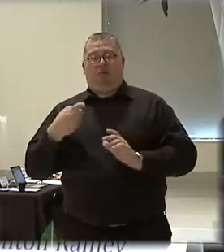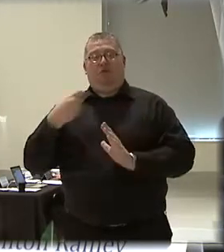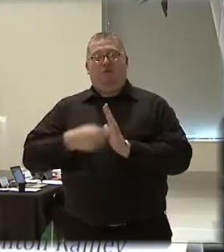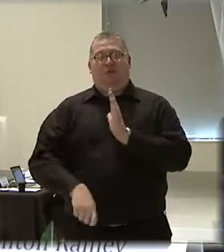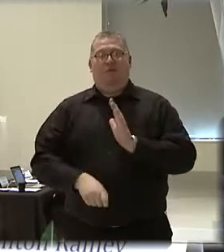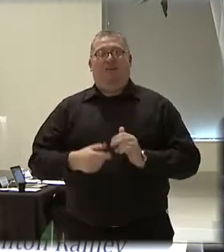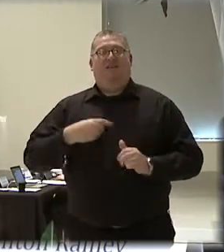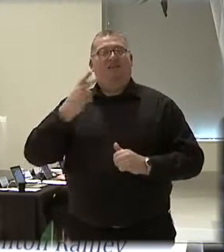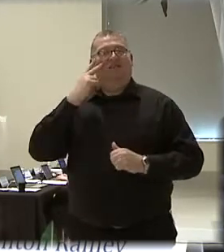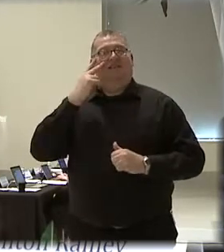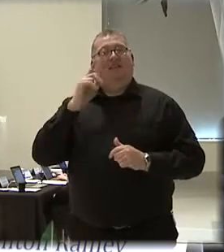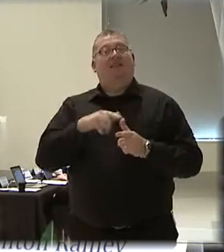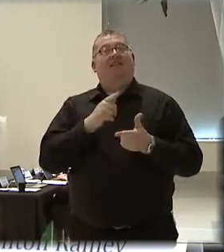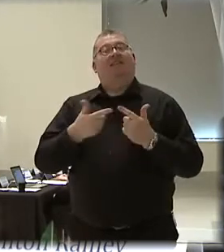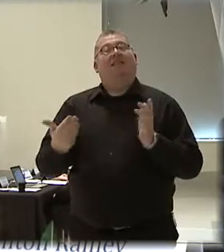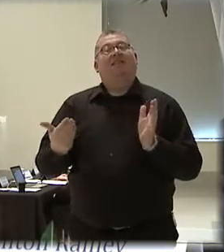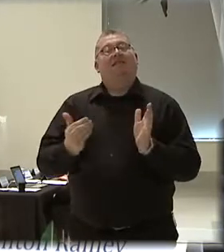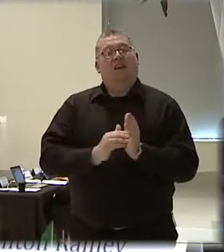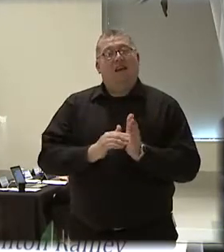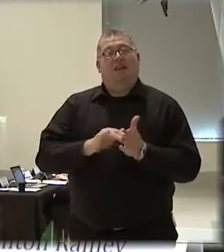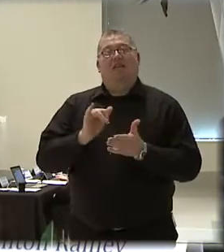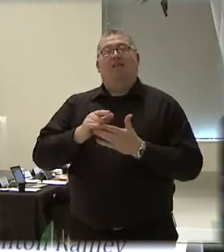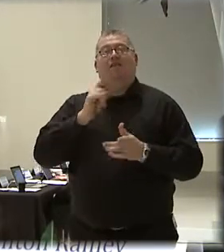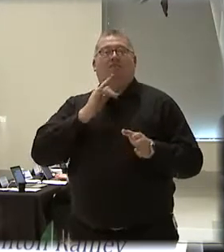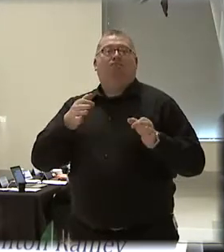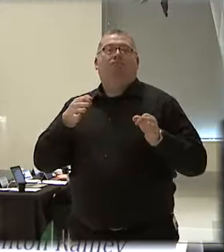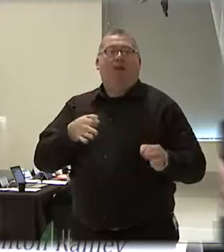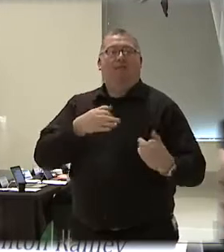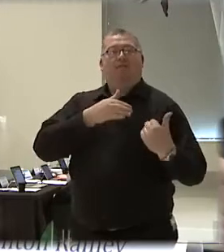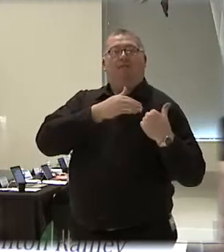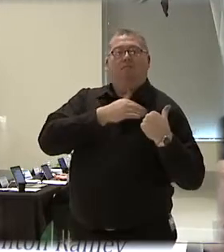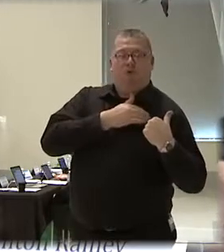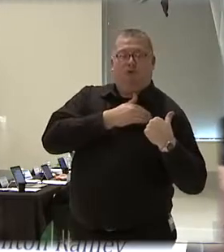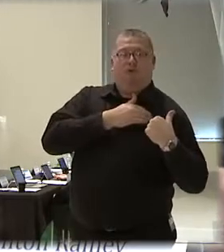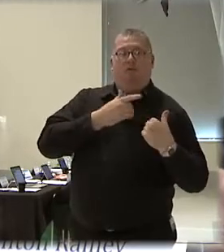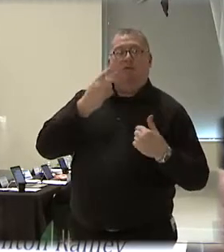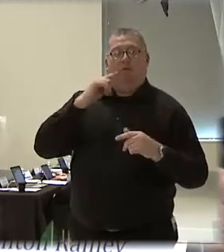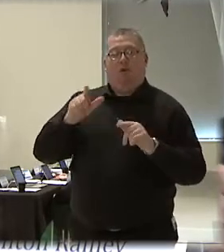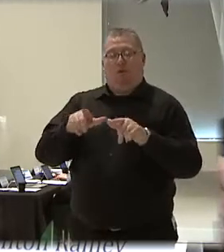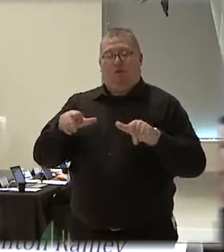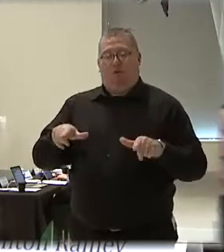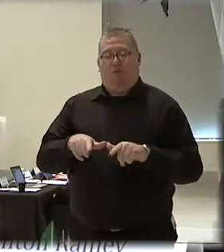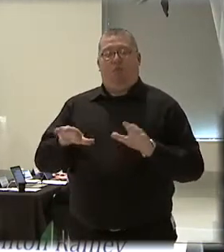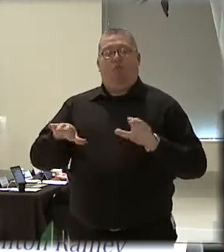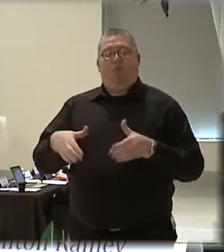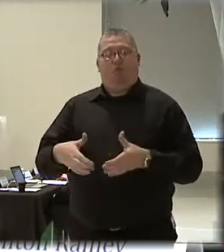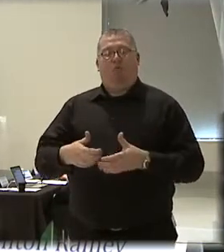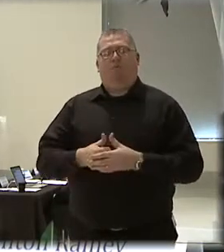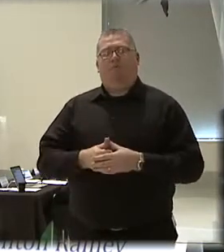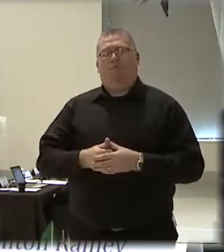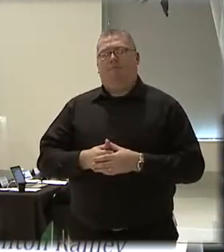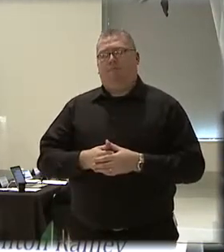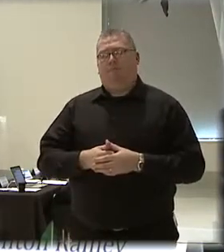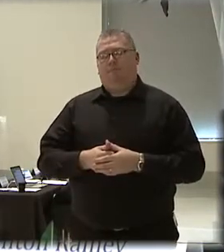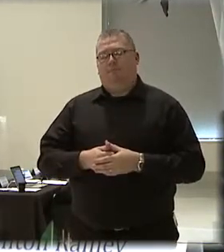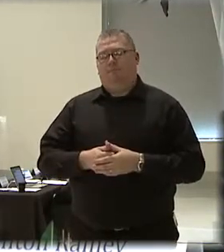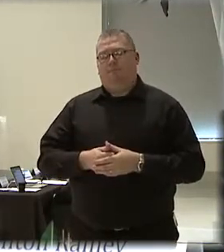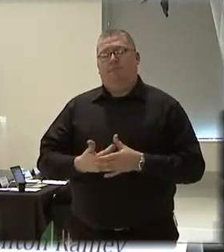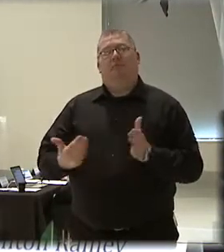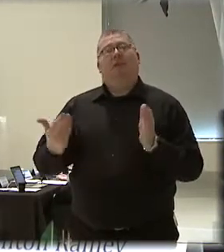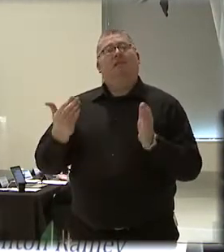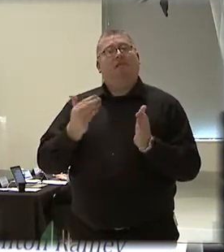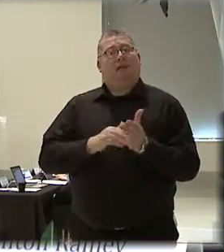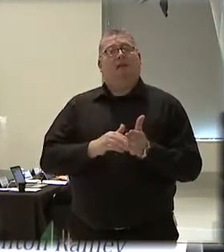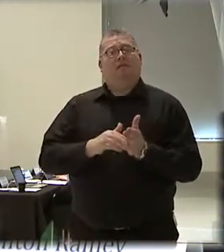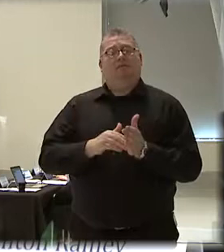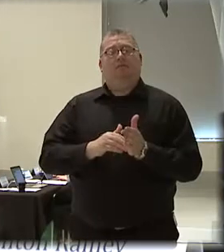that's, again, just a tremendous, tremendous burden for local organizations. And then to get